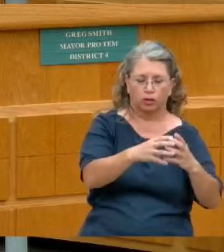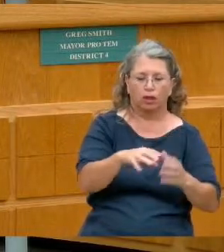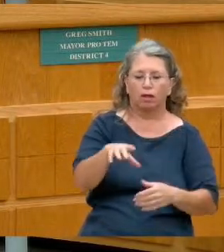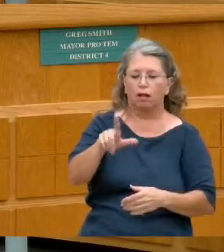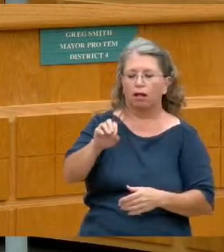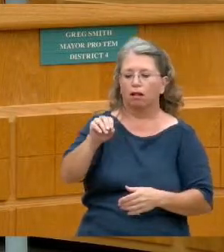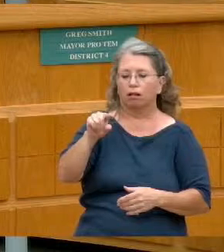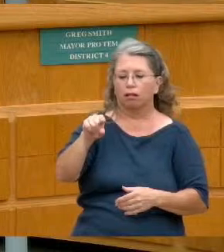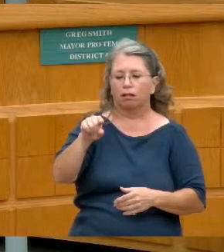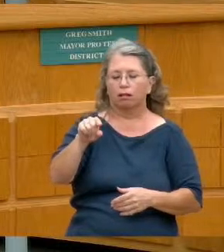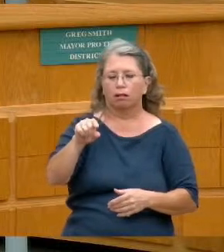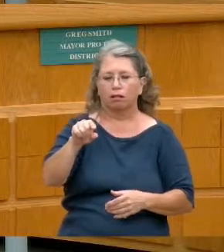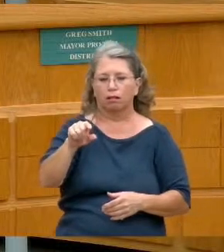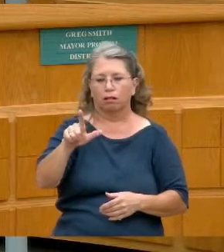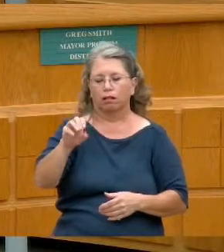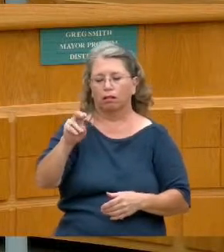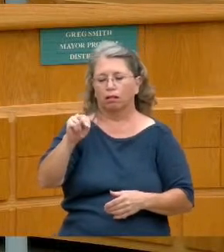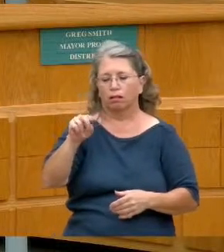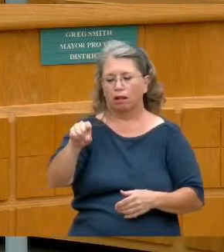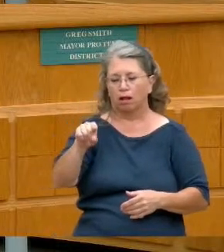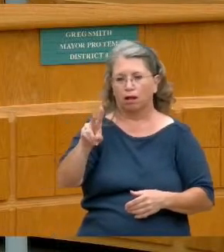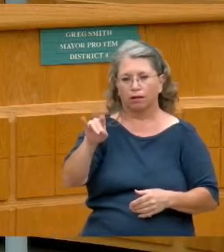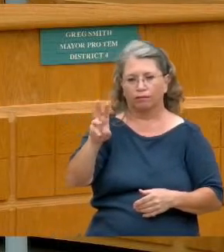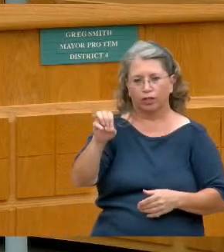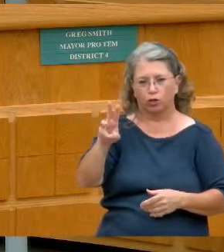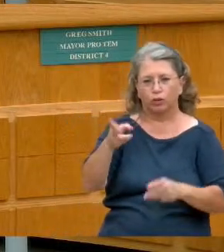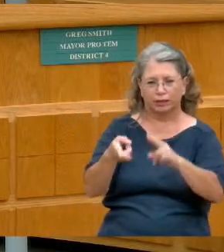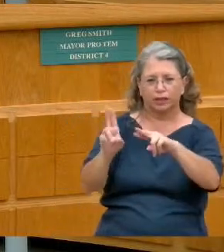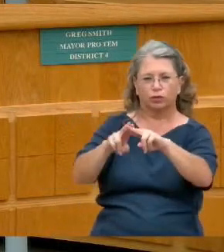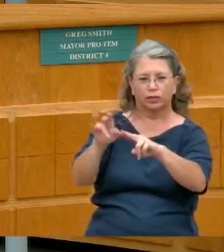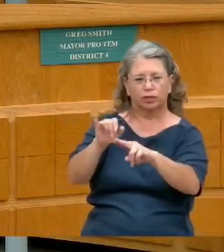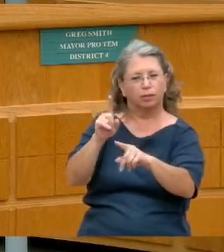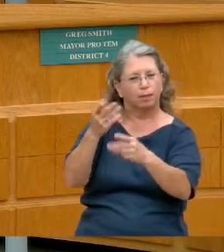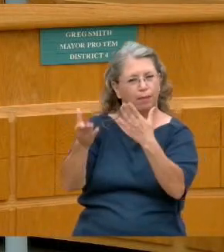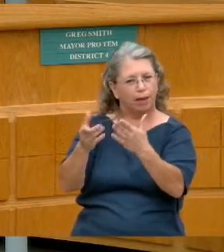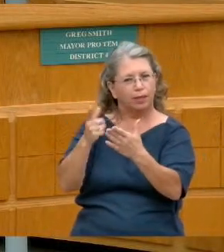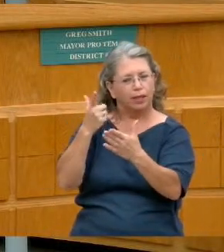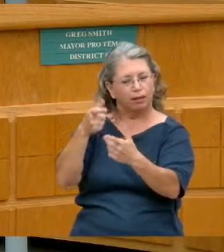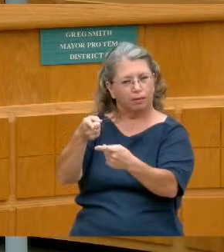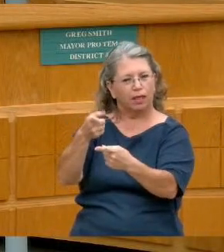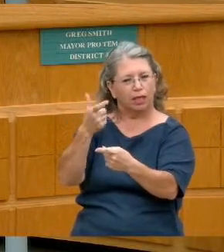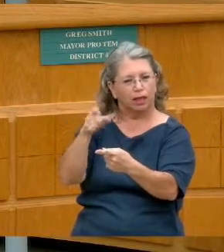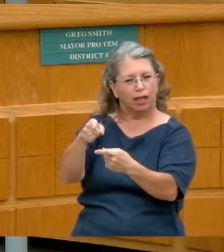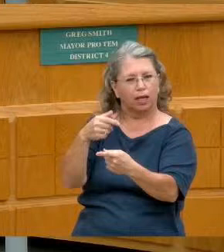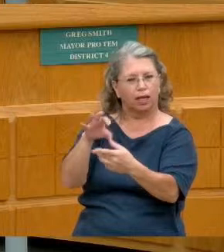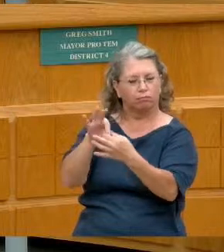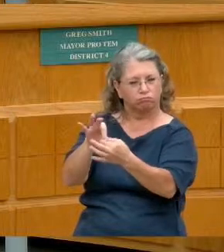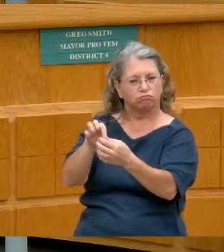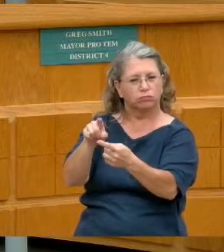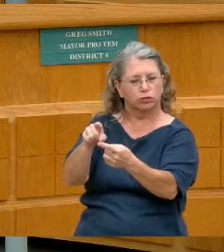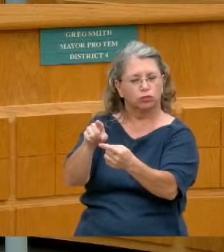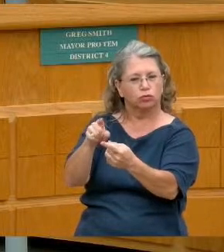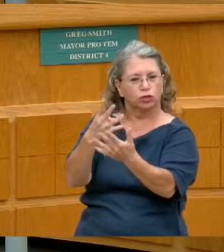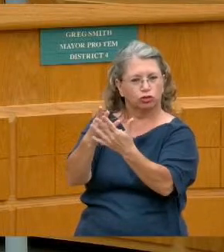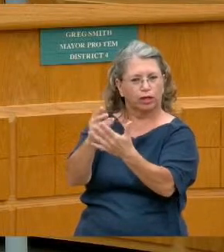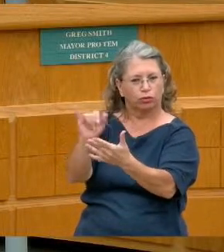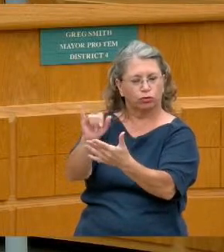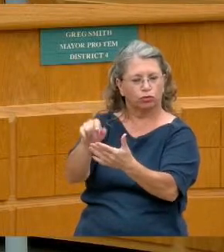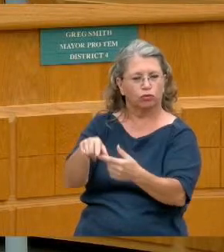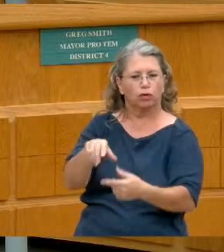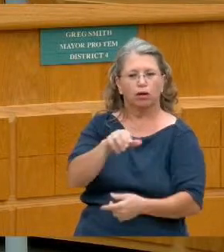increasing the most steeply, but that could be tied to some correctional facility outbreak numbers. Austin,